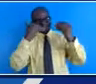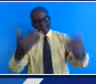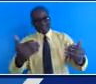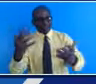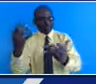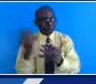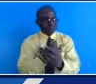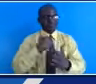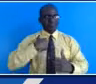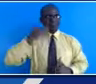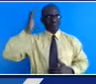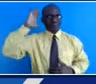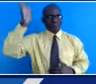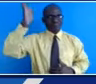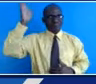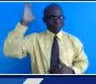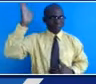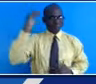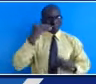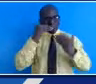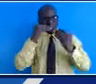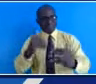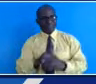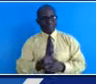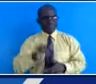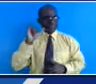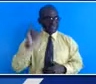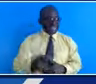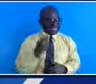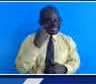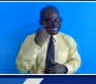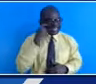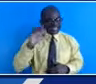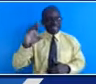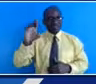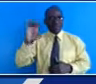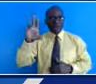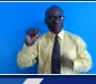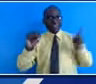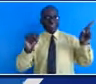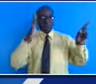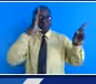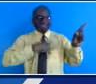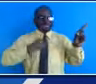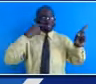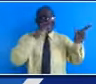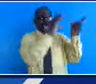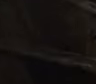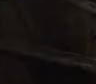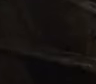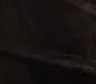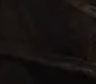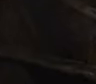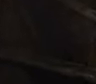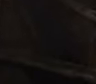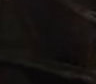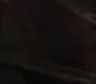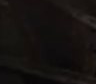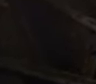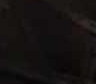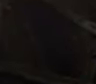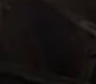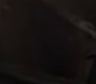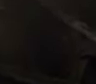word of the season is surreal. Our season, January, February, we were chugging along. We were set to have the